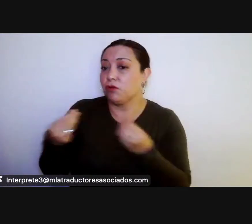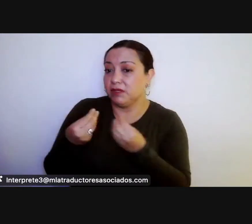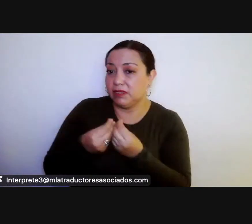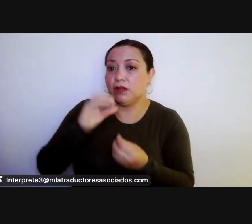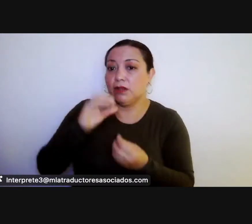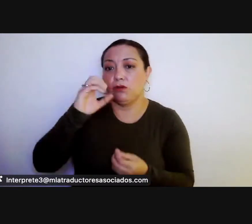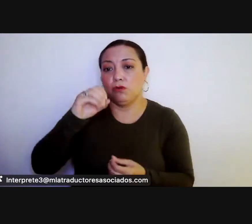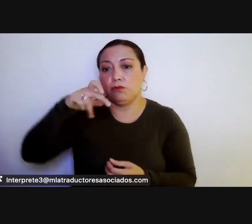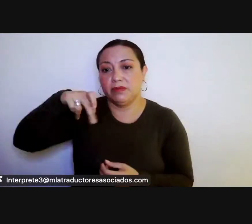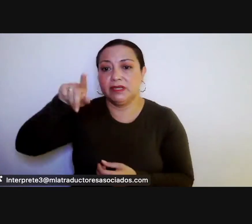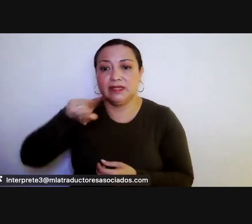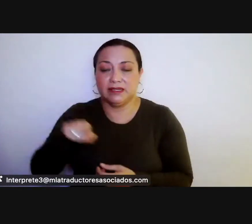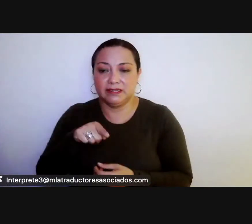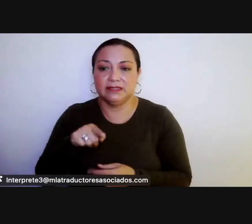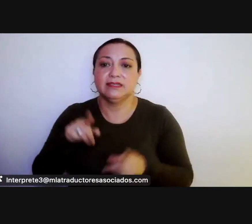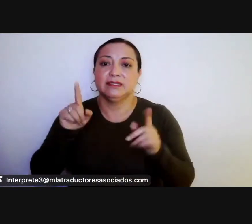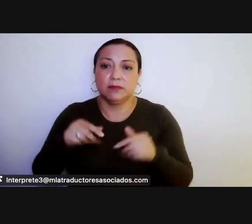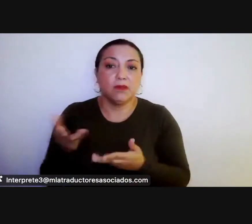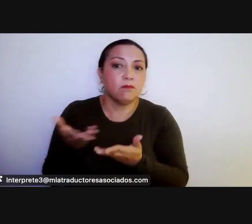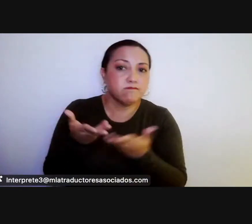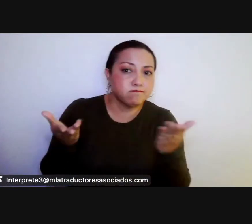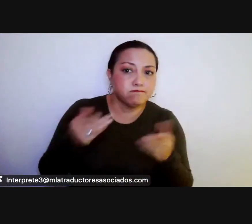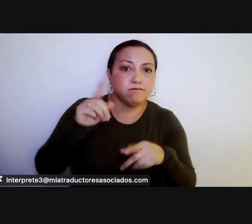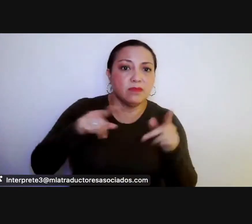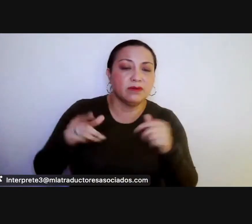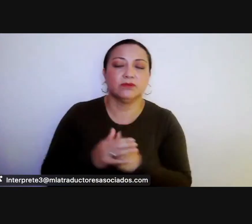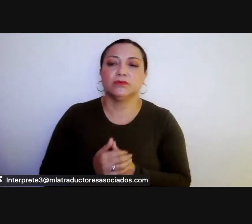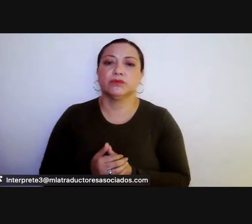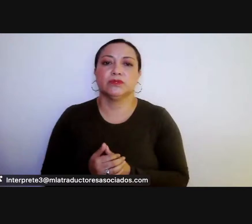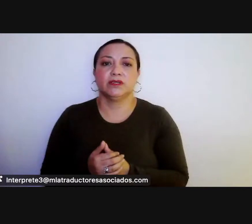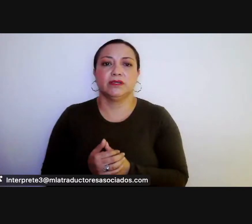from PAHO, our